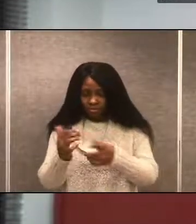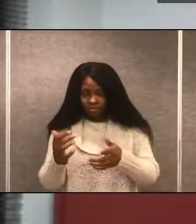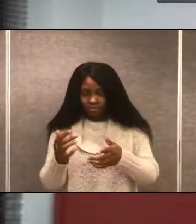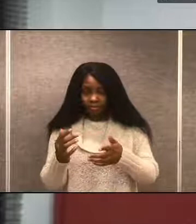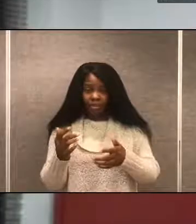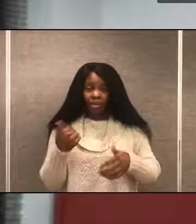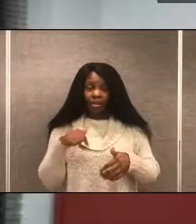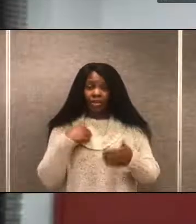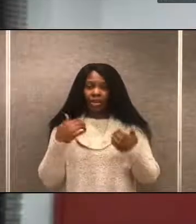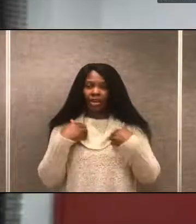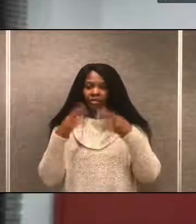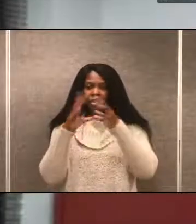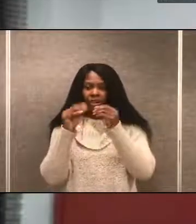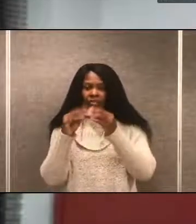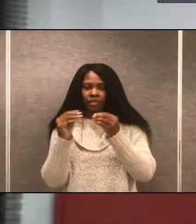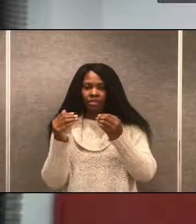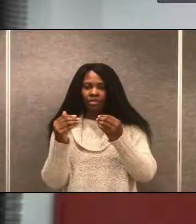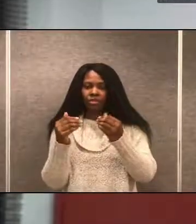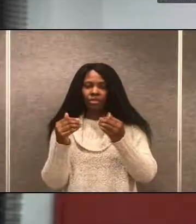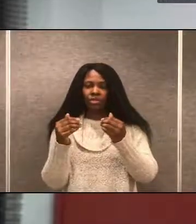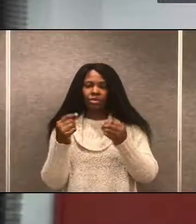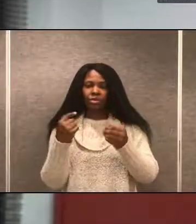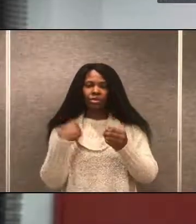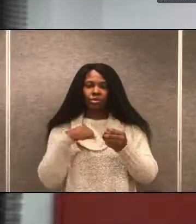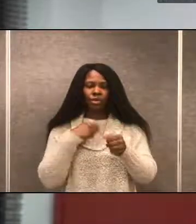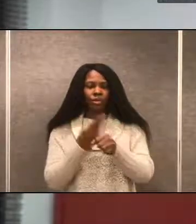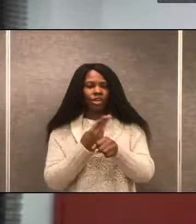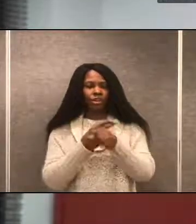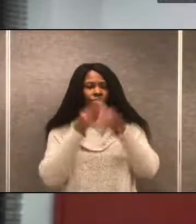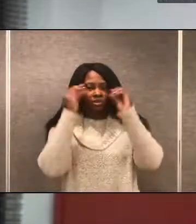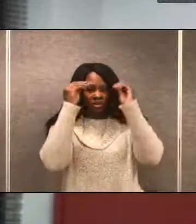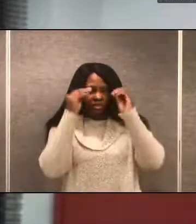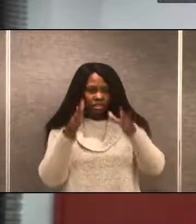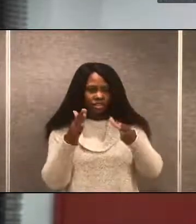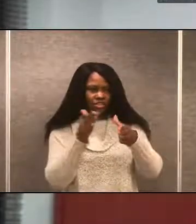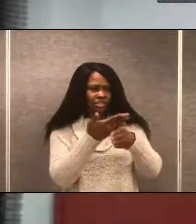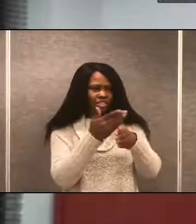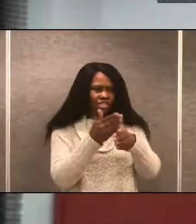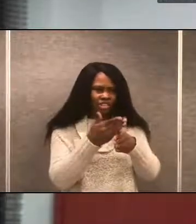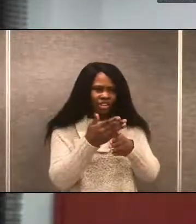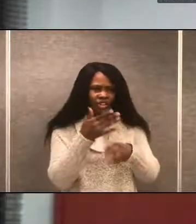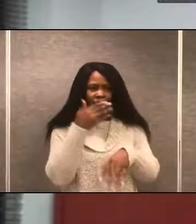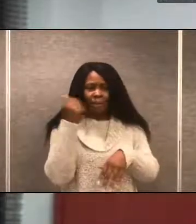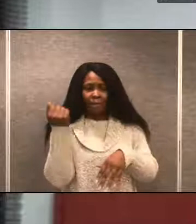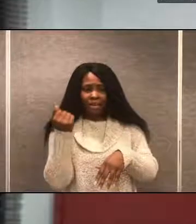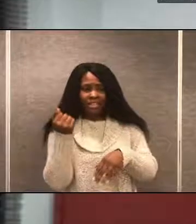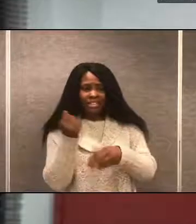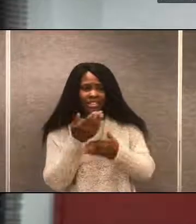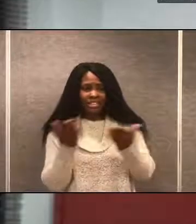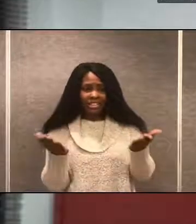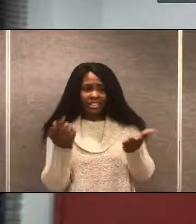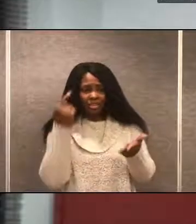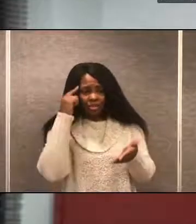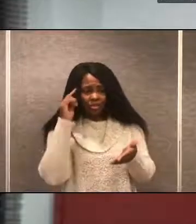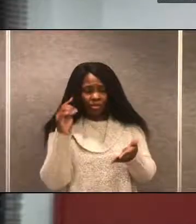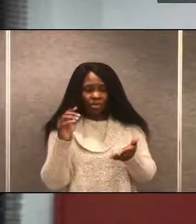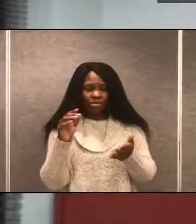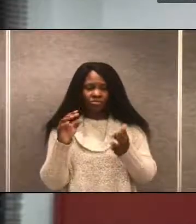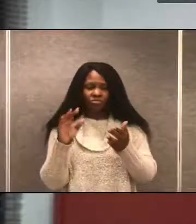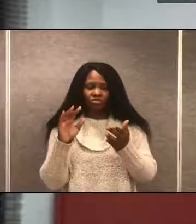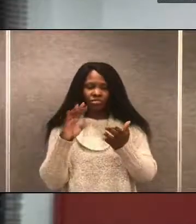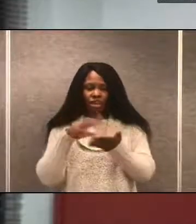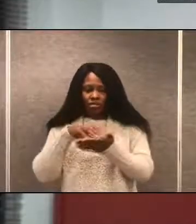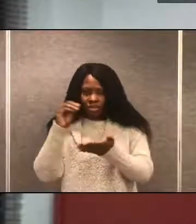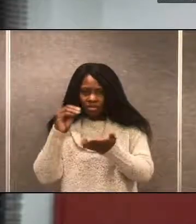we utilized teachers to share what would be their best practices on remote learning Right. and being able to